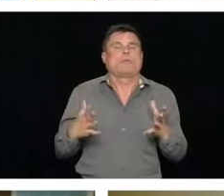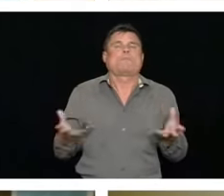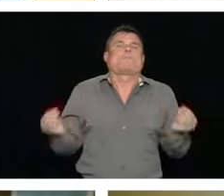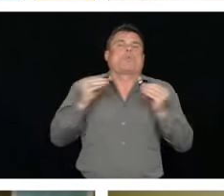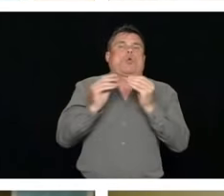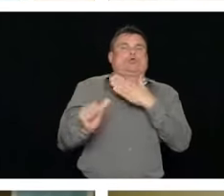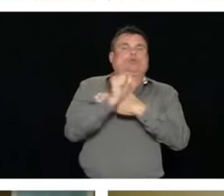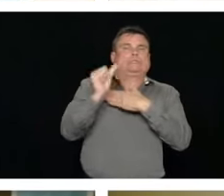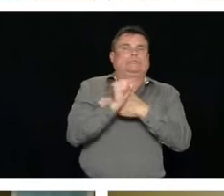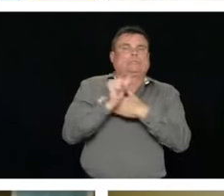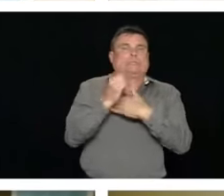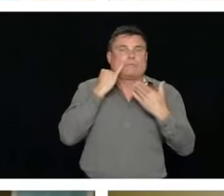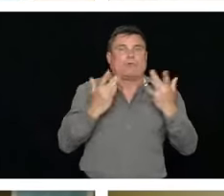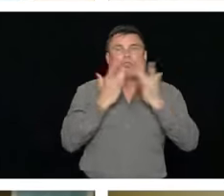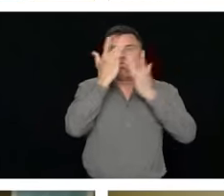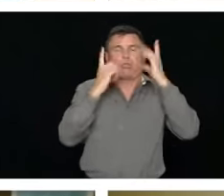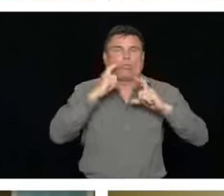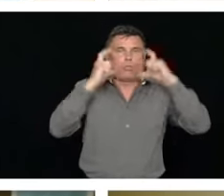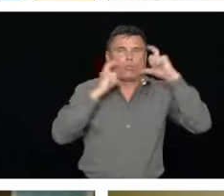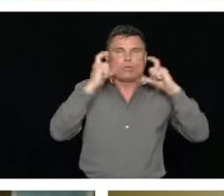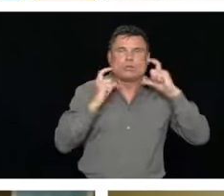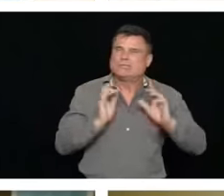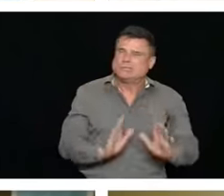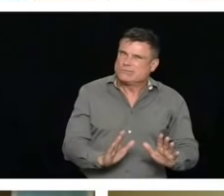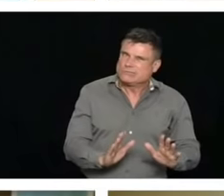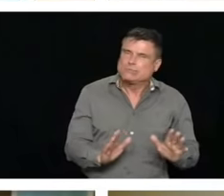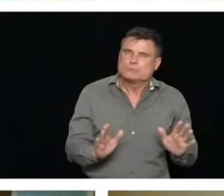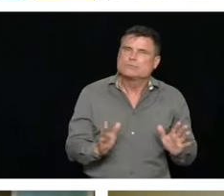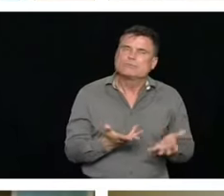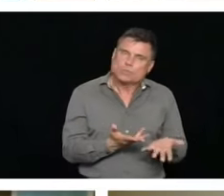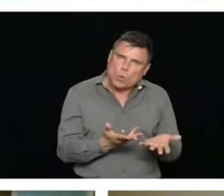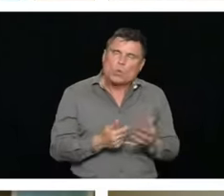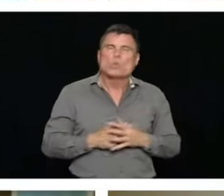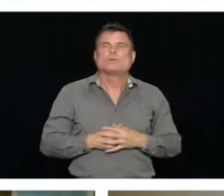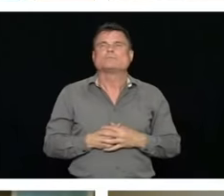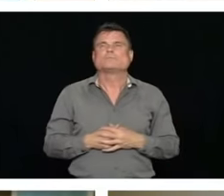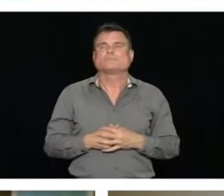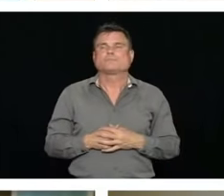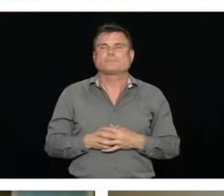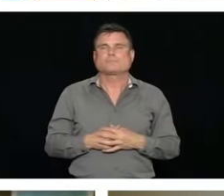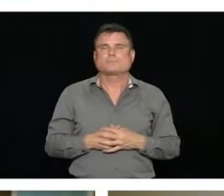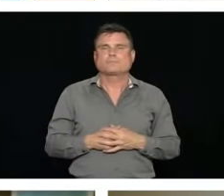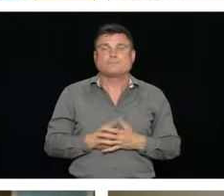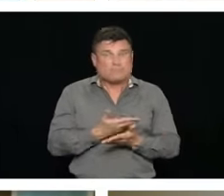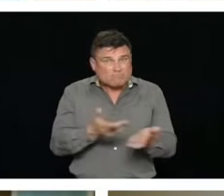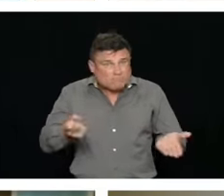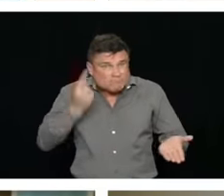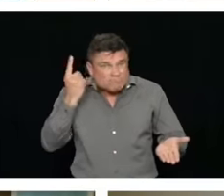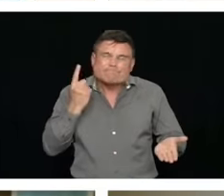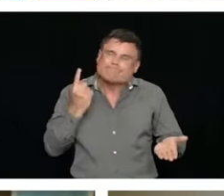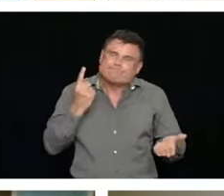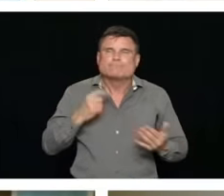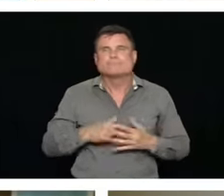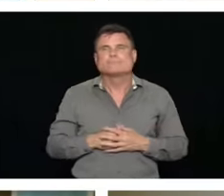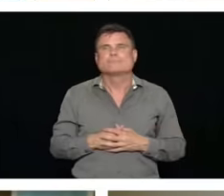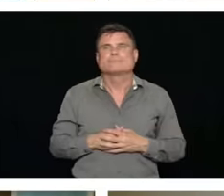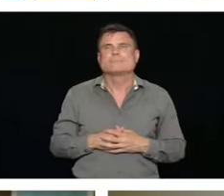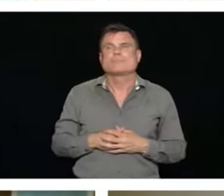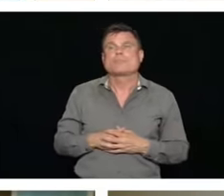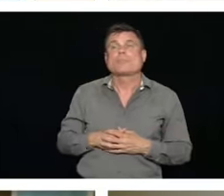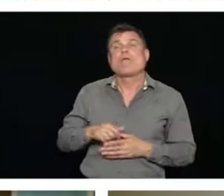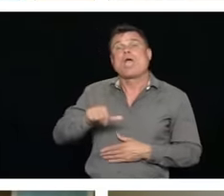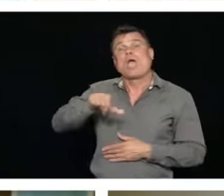Know that in places that are uncontrolled, such as buses, where we can't